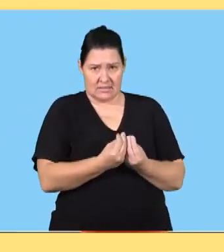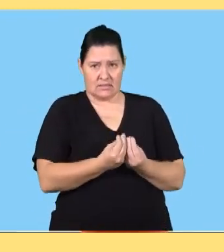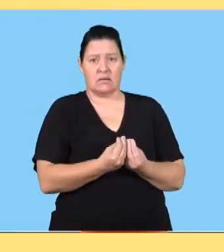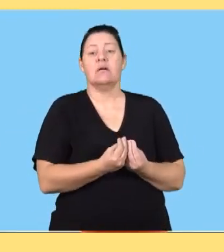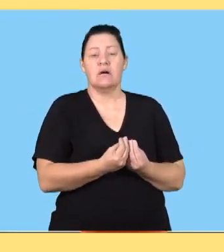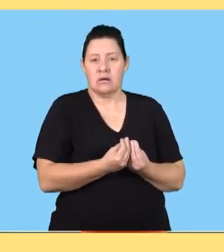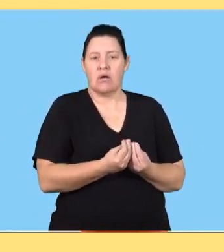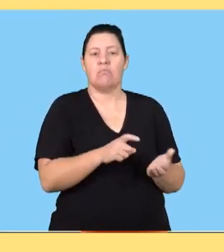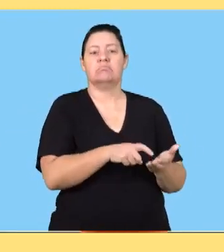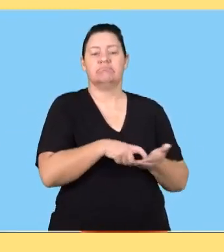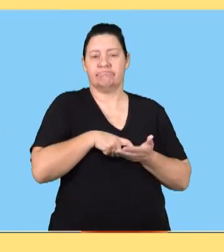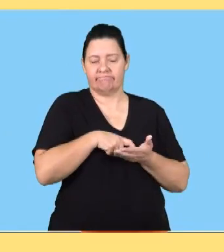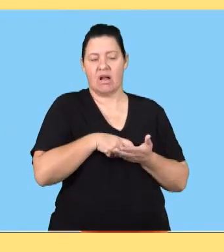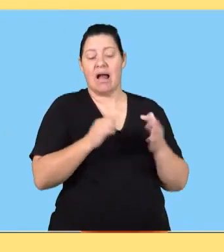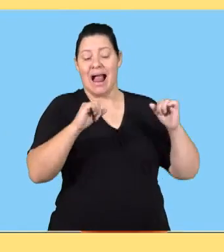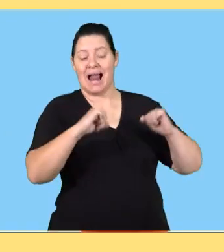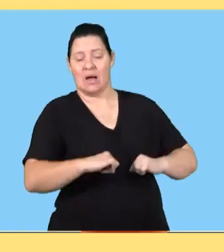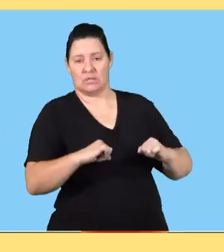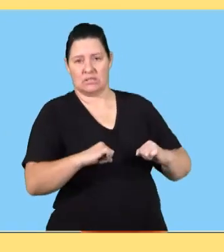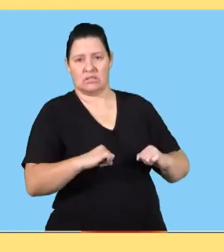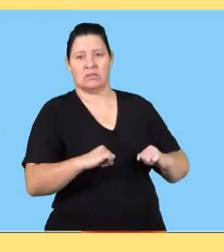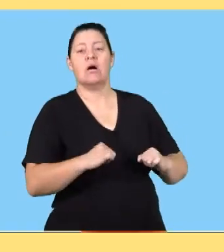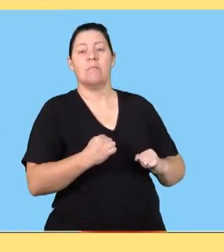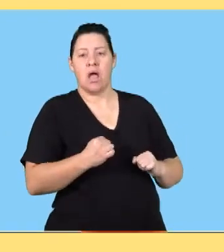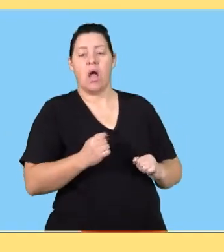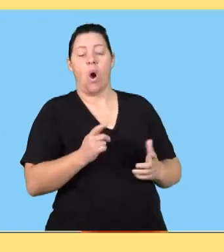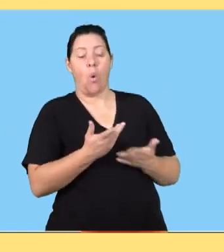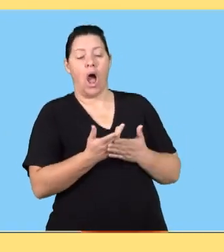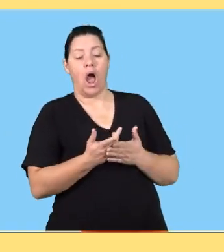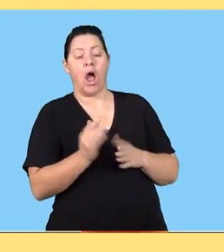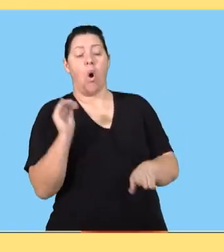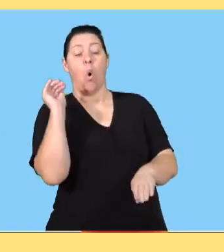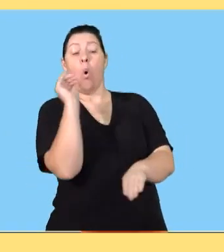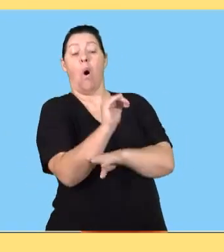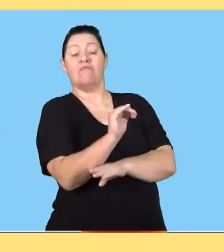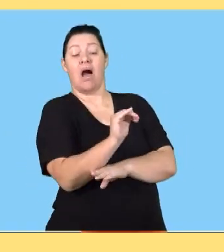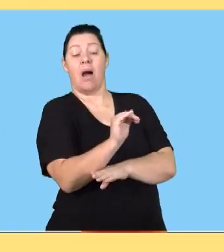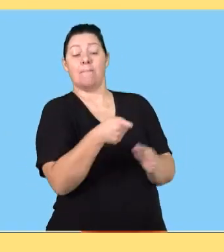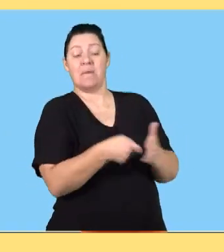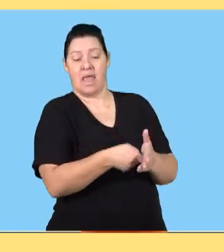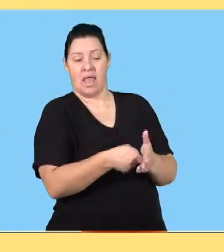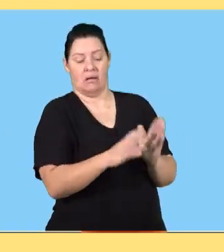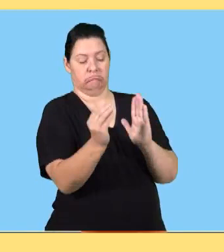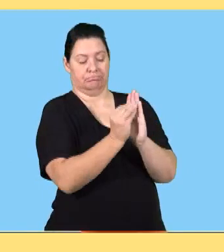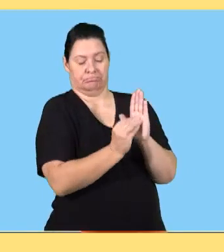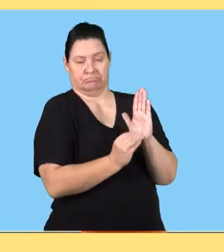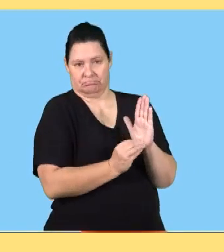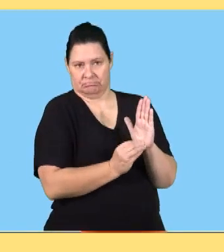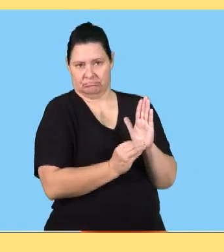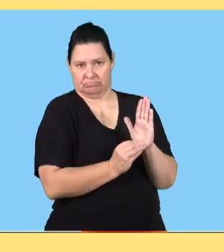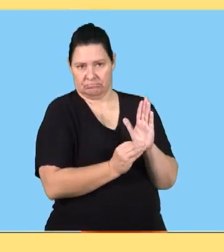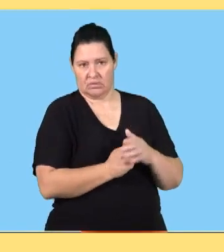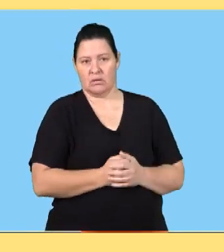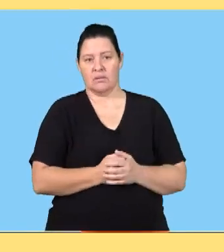of goods or a request for an allowance when an overcharge is recorded. In other